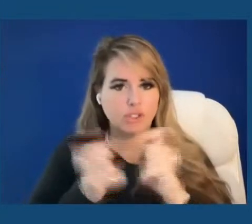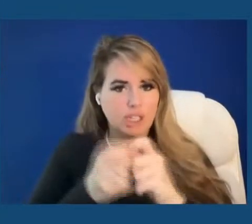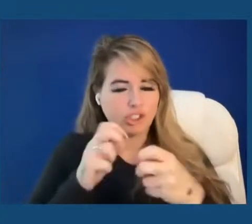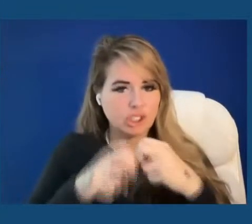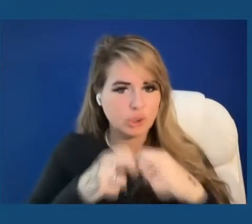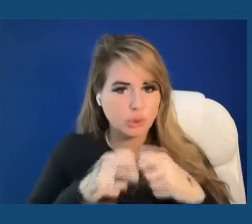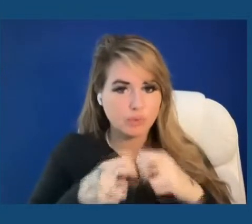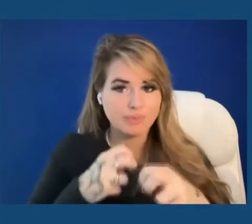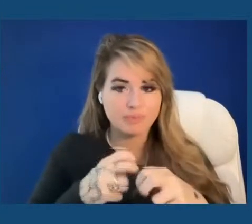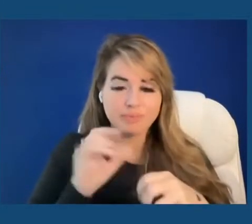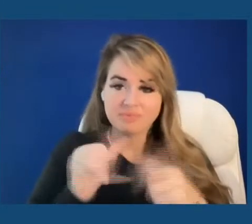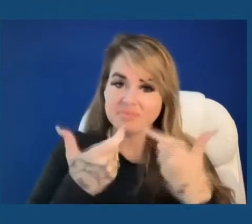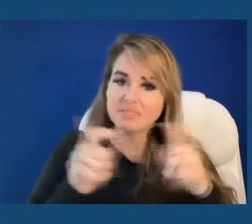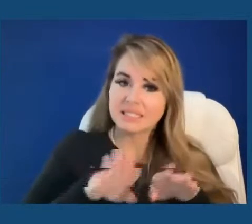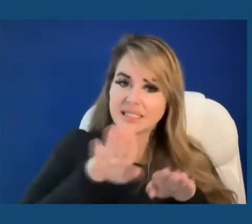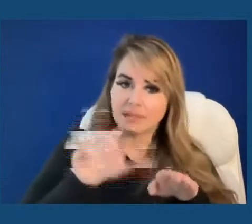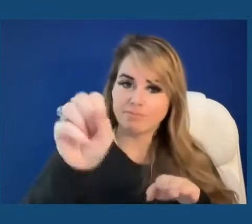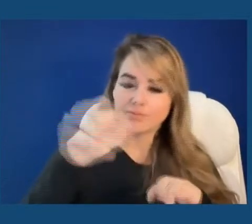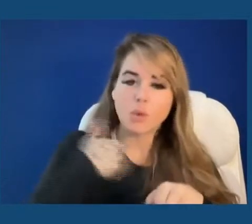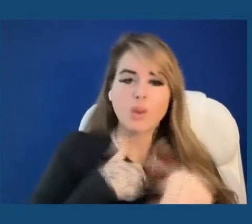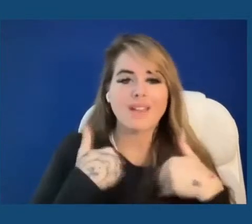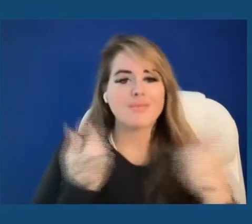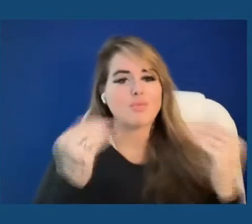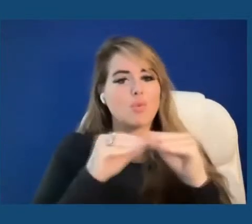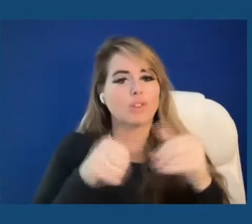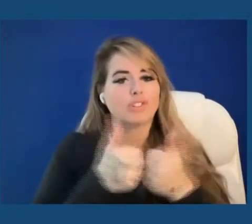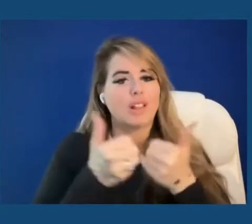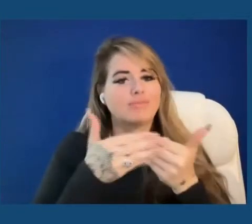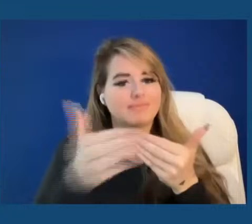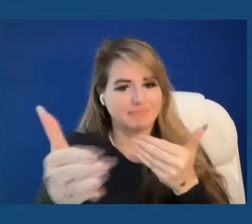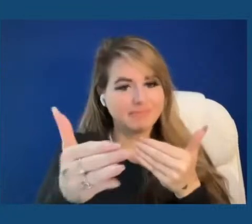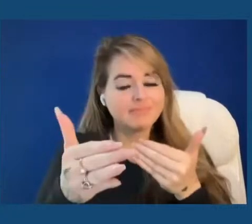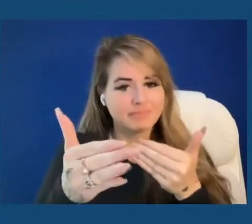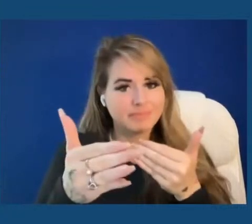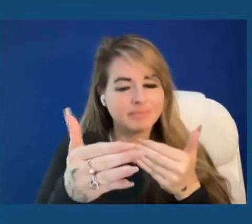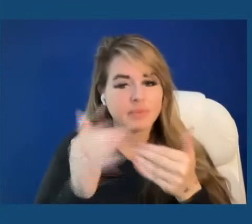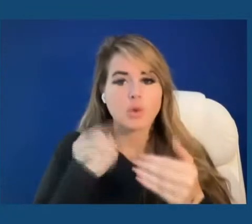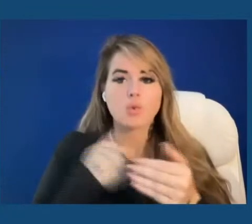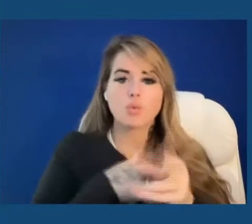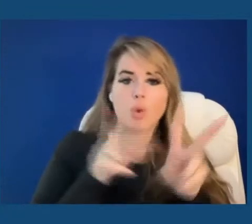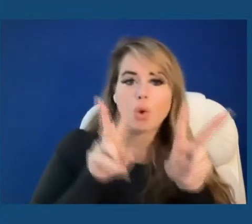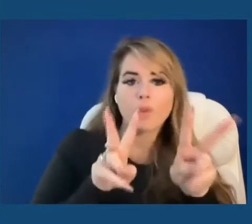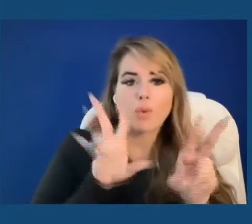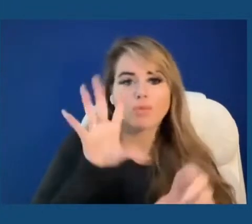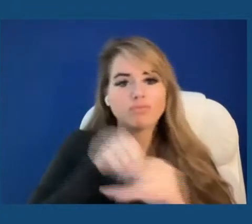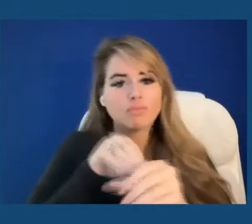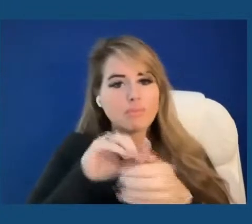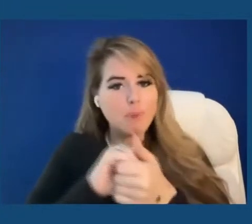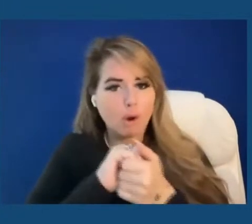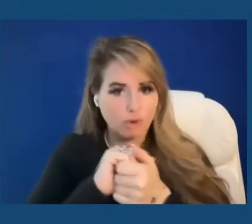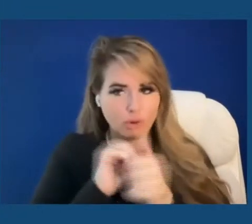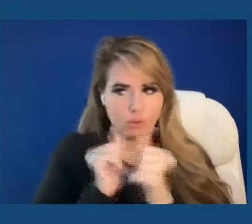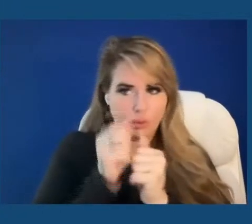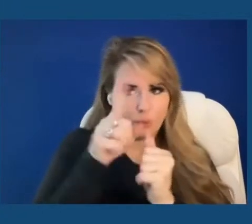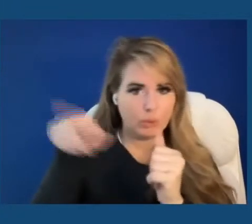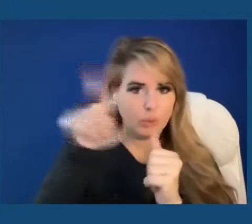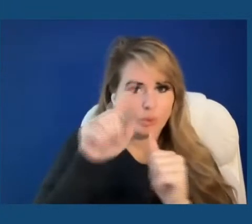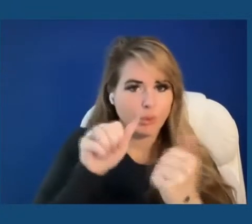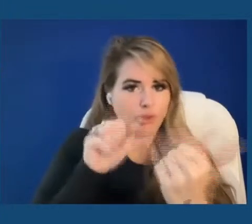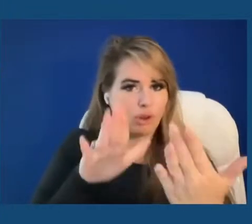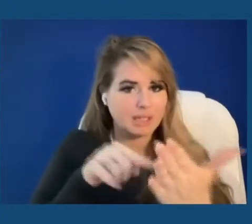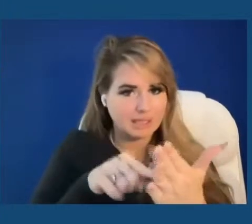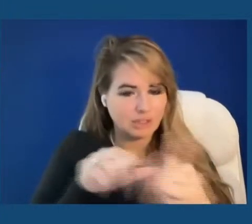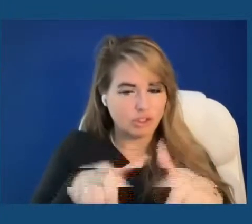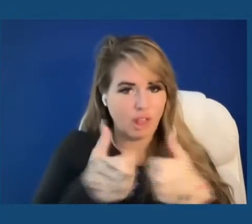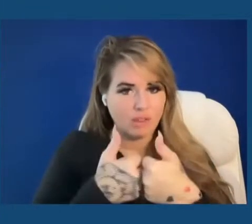great step, we have many more challenges that lay ahead. The Chamber looks forward to being a partner in addressing these challenges, uniting the community to